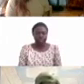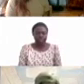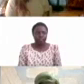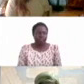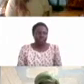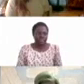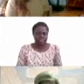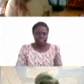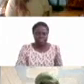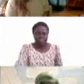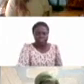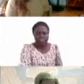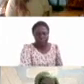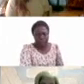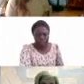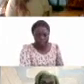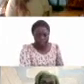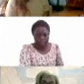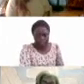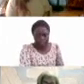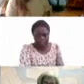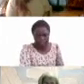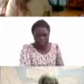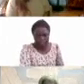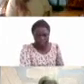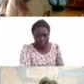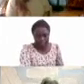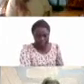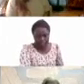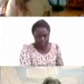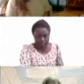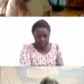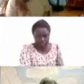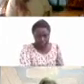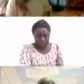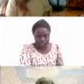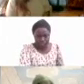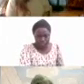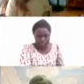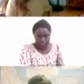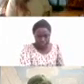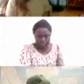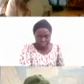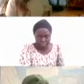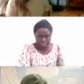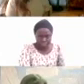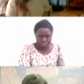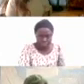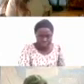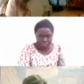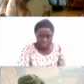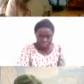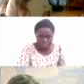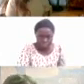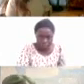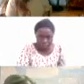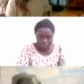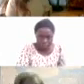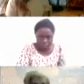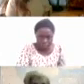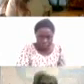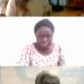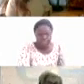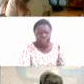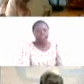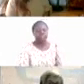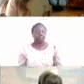women with disabilities. Men believe that they can become wealthy when they have sexual relations with women with